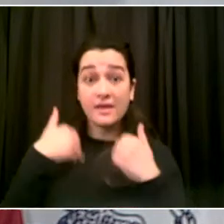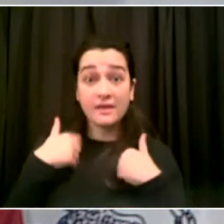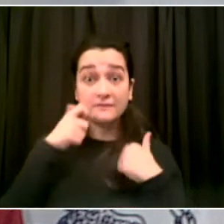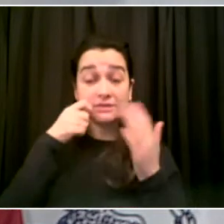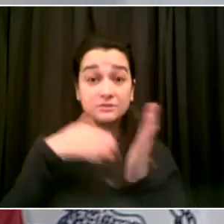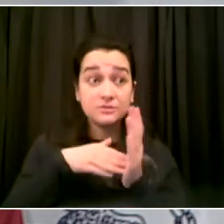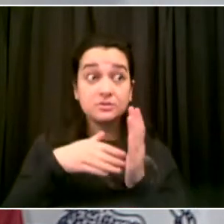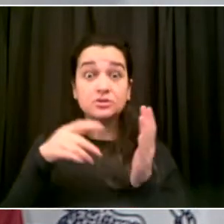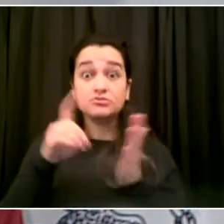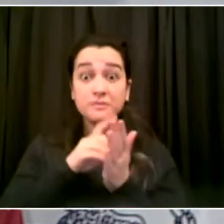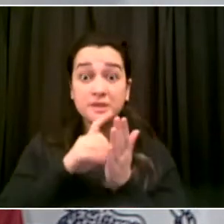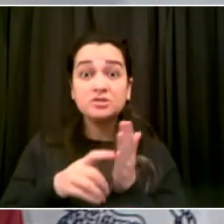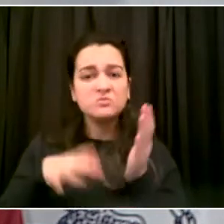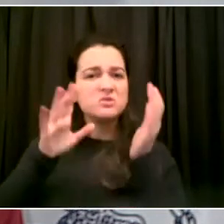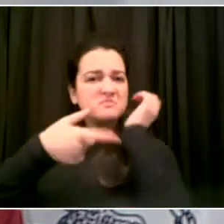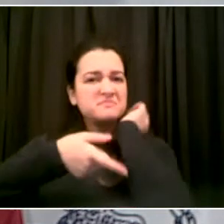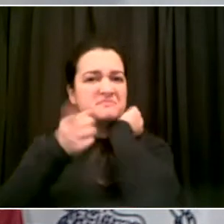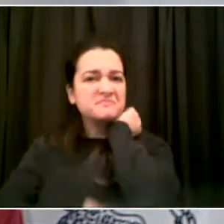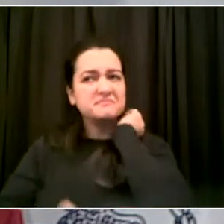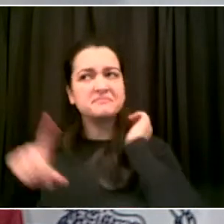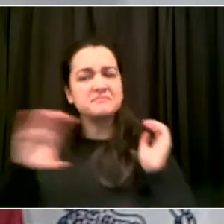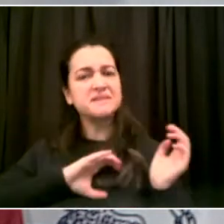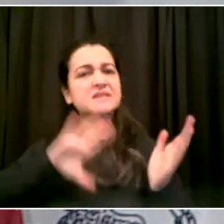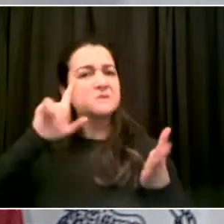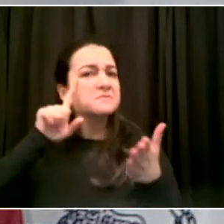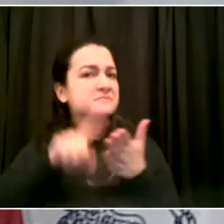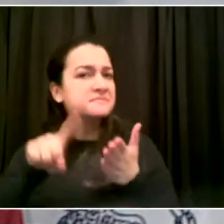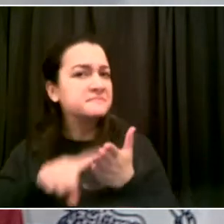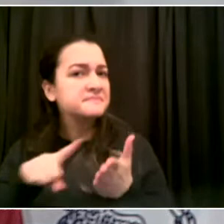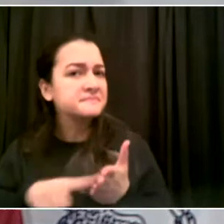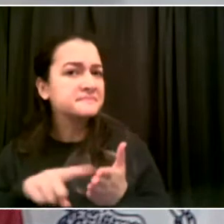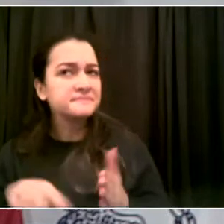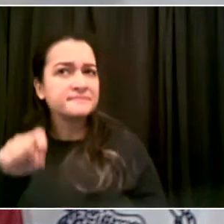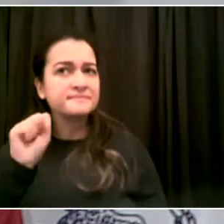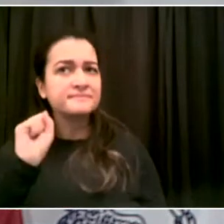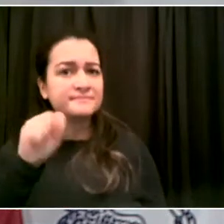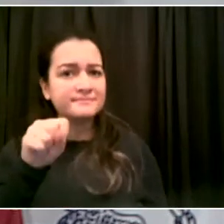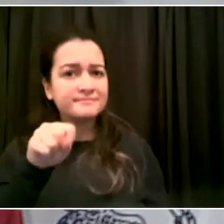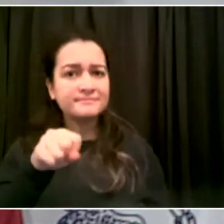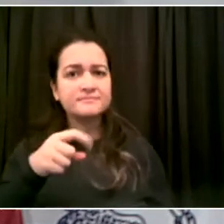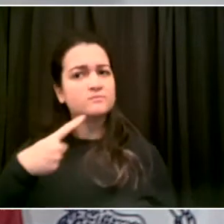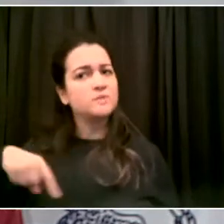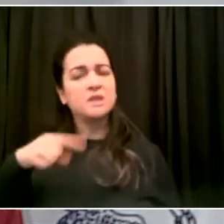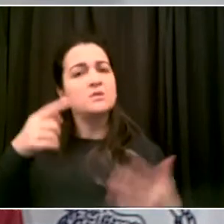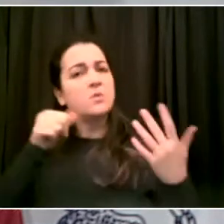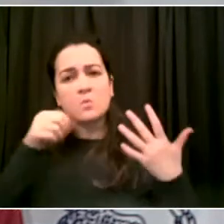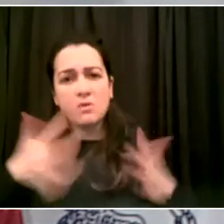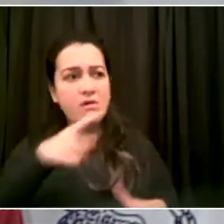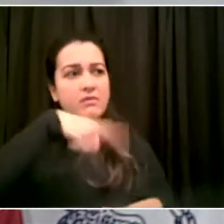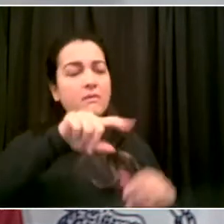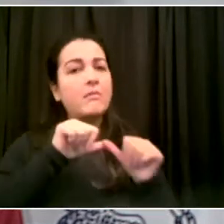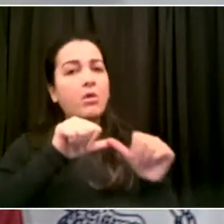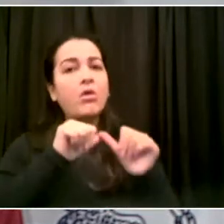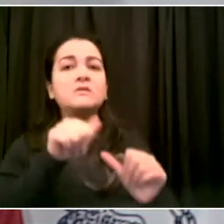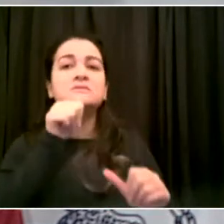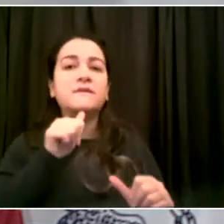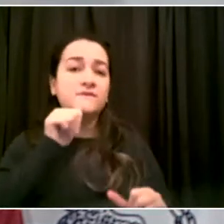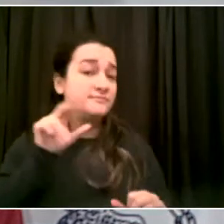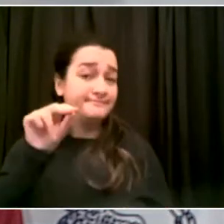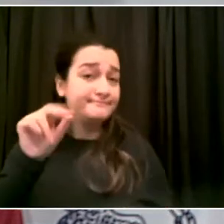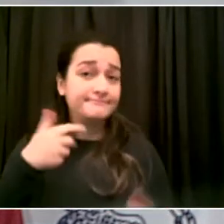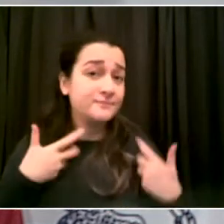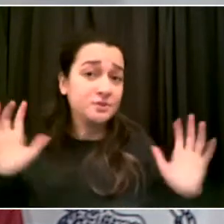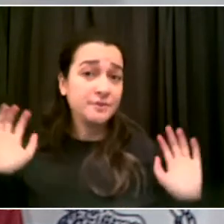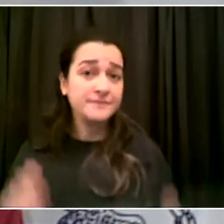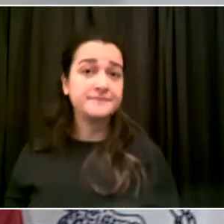discrimination. Now, a lot of people are asking what you can do. We want to encourage all New Yorkers to get involved in efforts